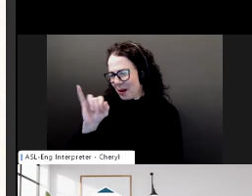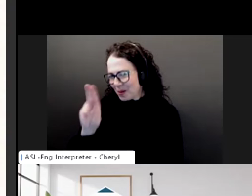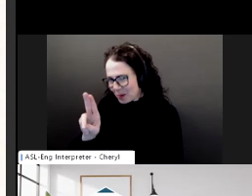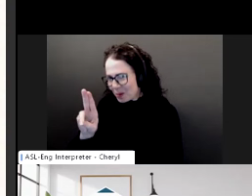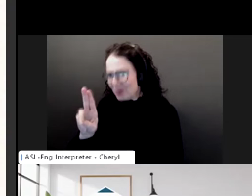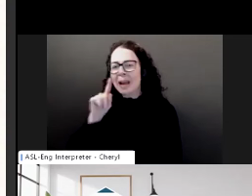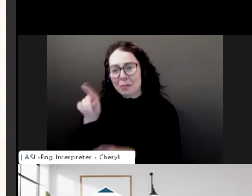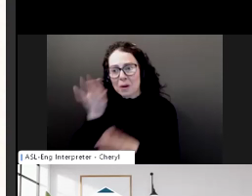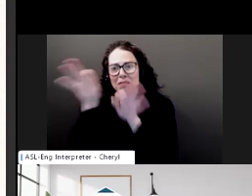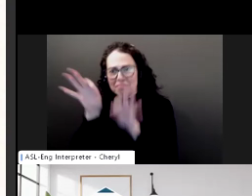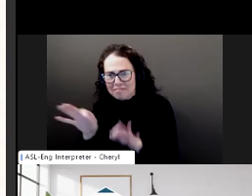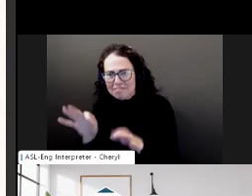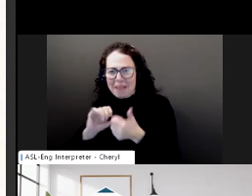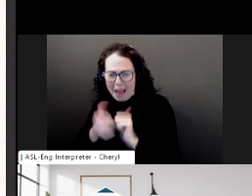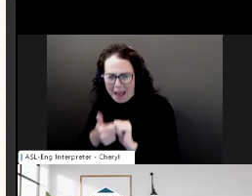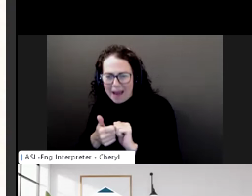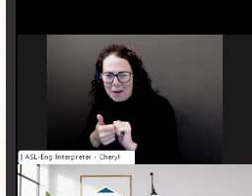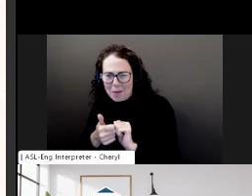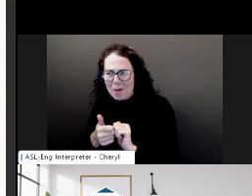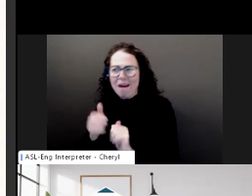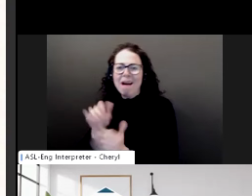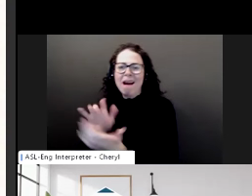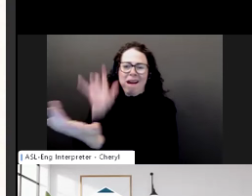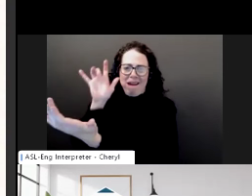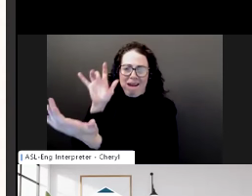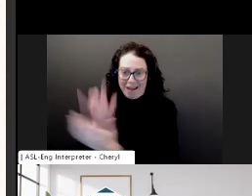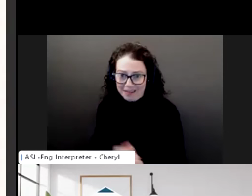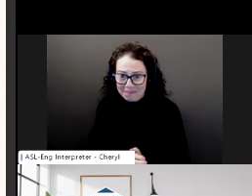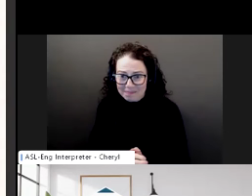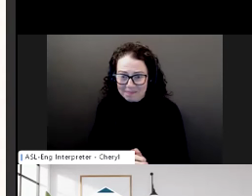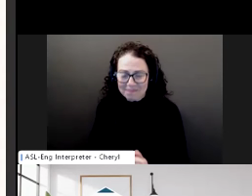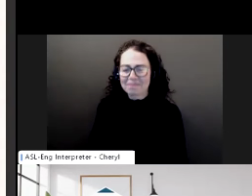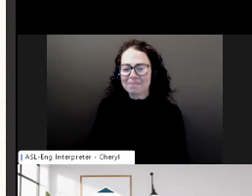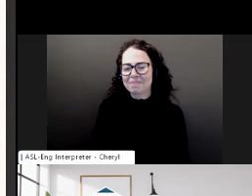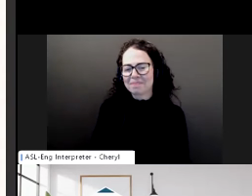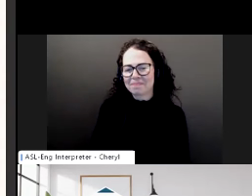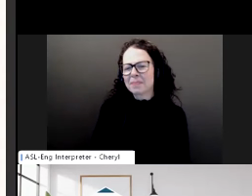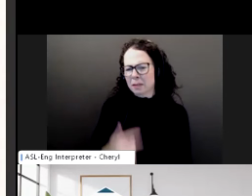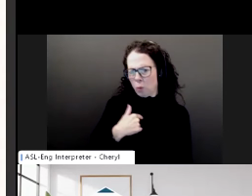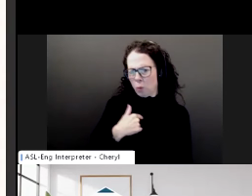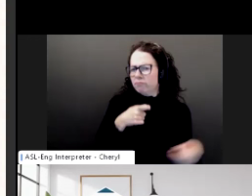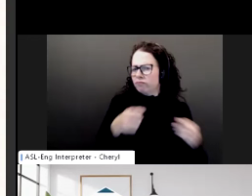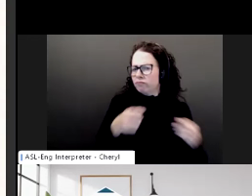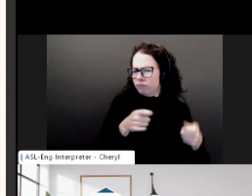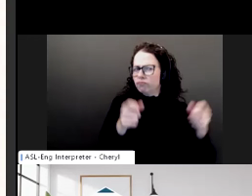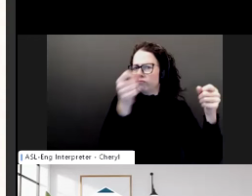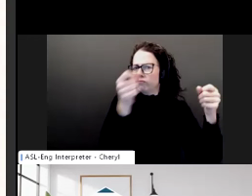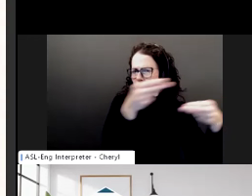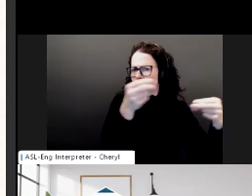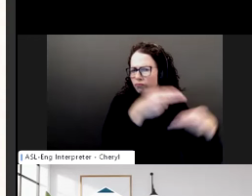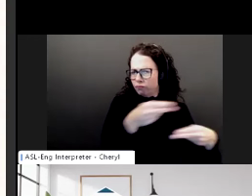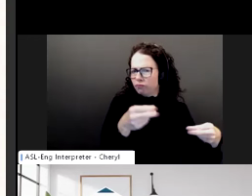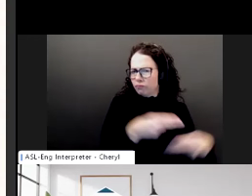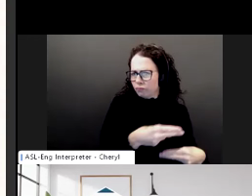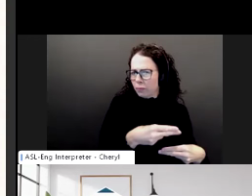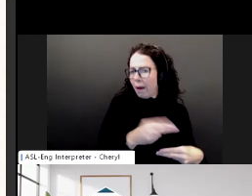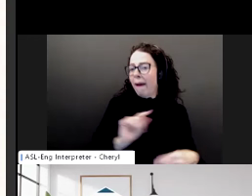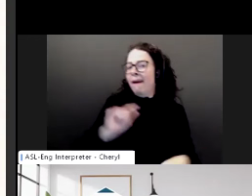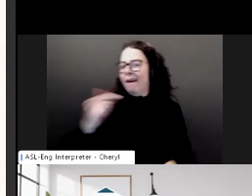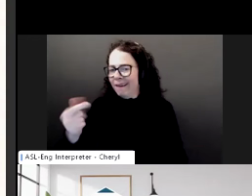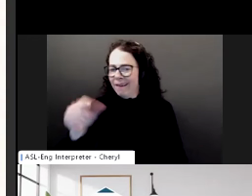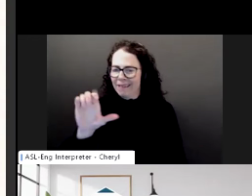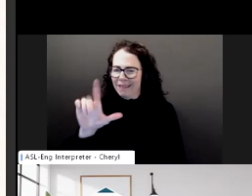scammers to thwart their scams. So I'm going to keep doing the slides, but Claudiu is going to jump in and explain